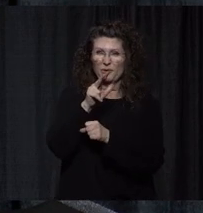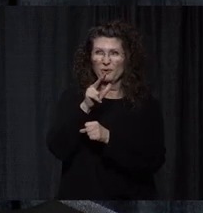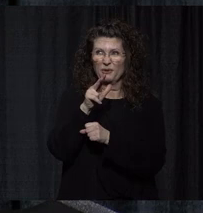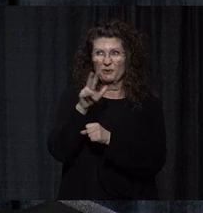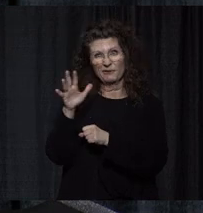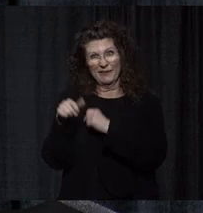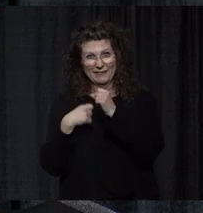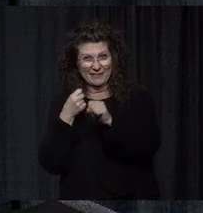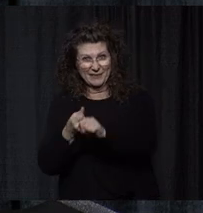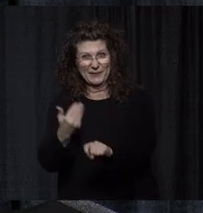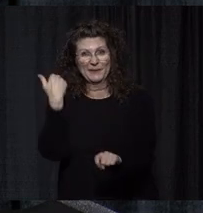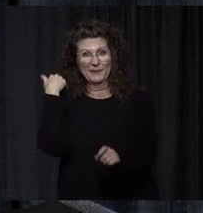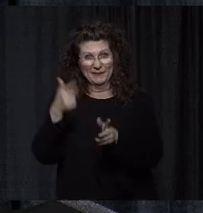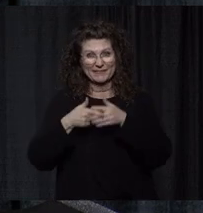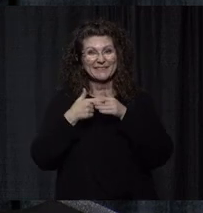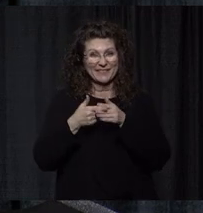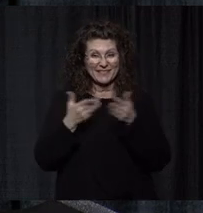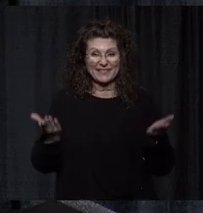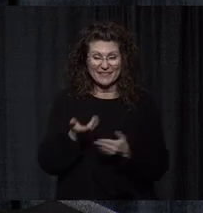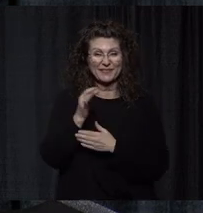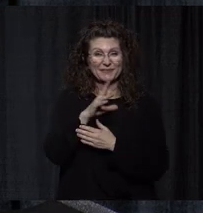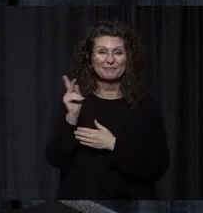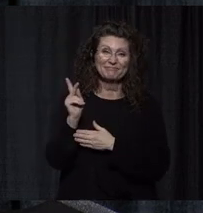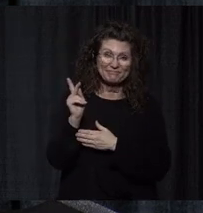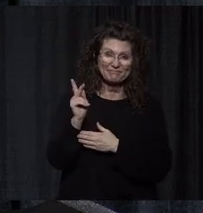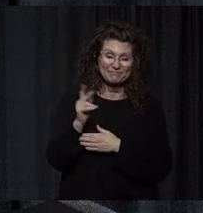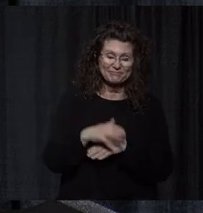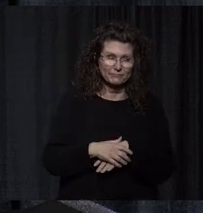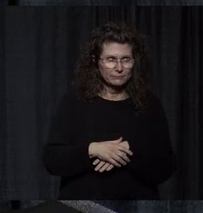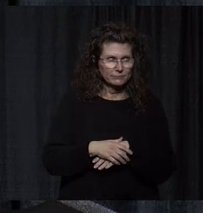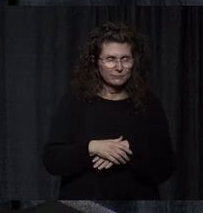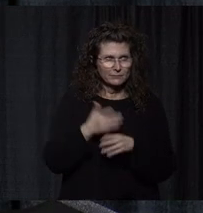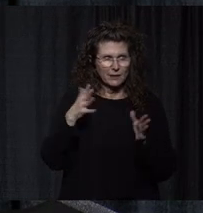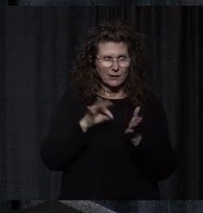three plus decades ago. Maybe closer to four, but let's not count.